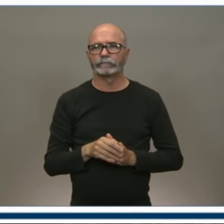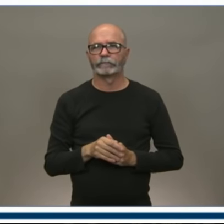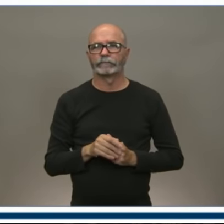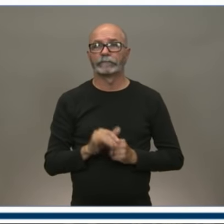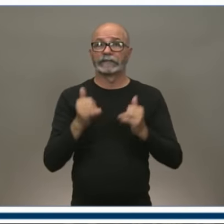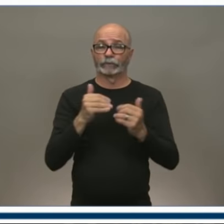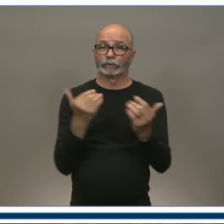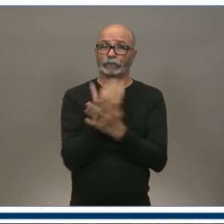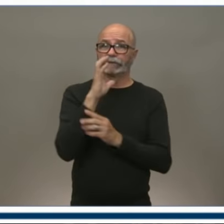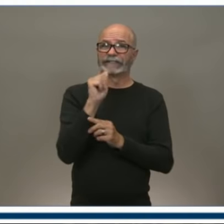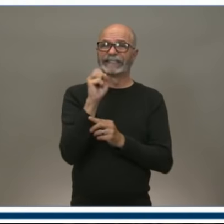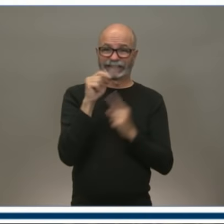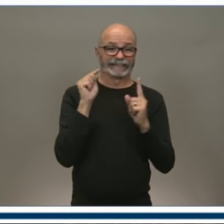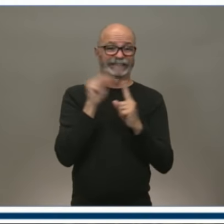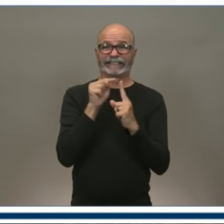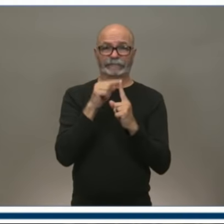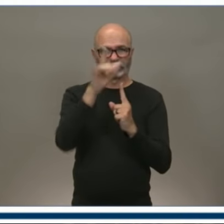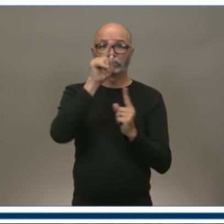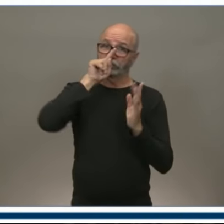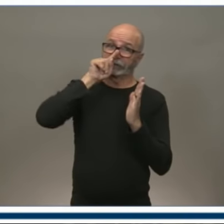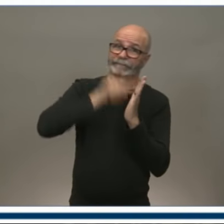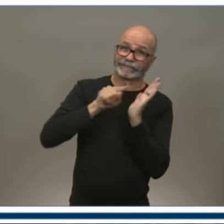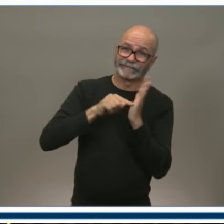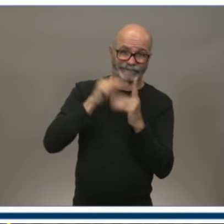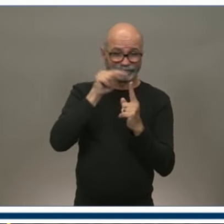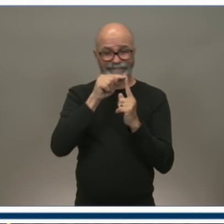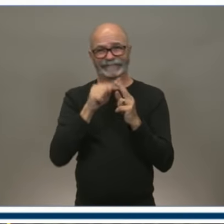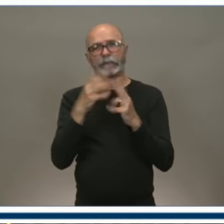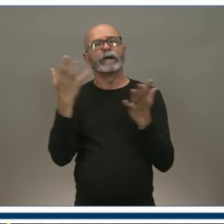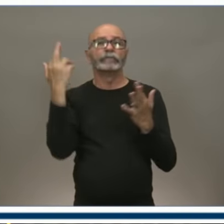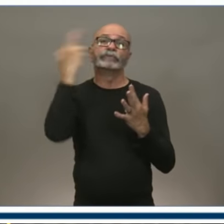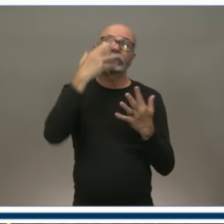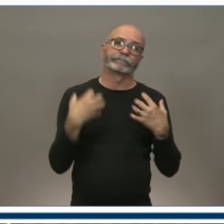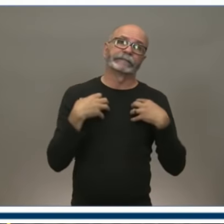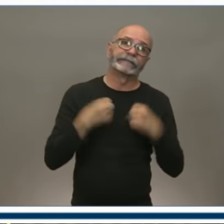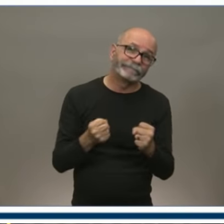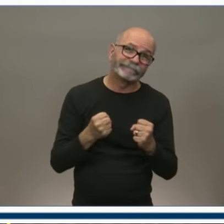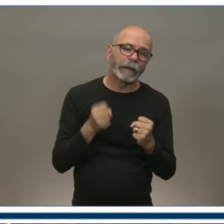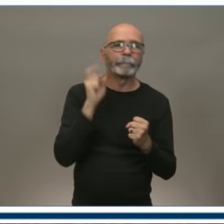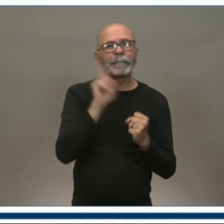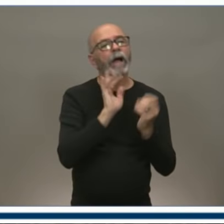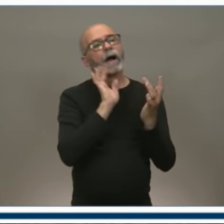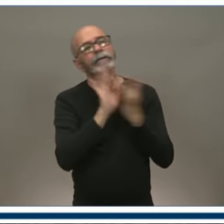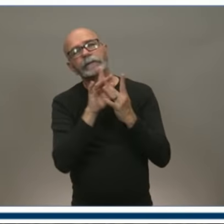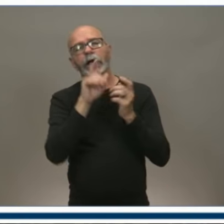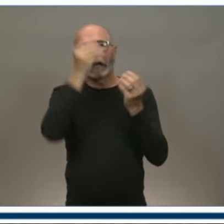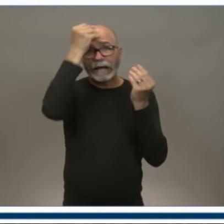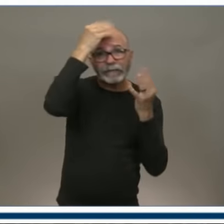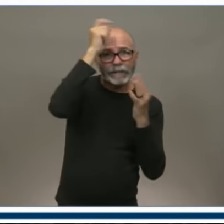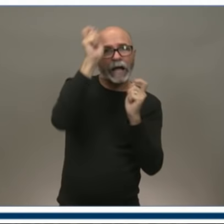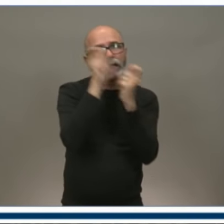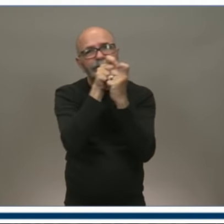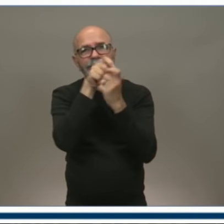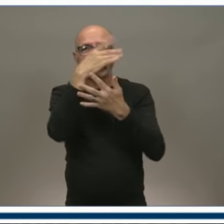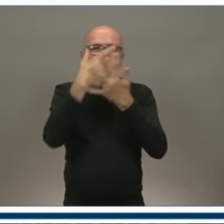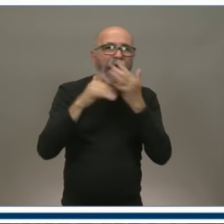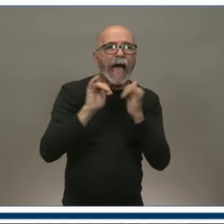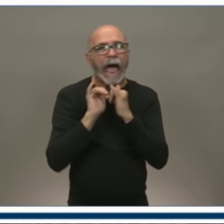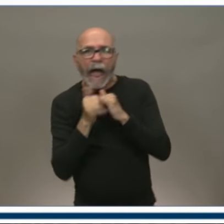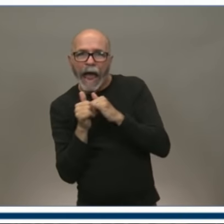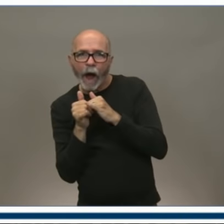said that it's under investigation because public health still needs to reach out to them and understand what happened. But if that's the case, I'm just wondering how we can be